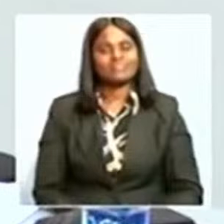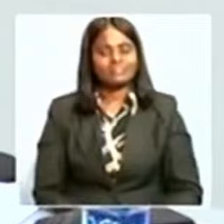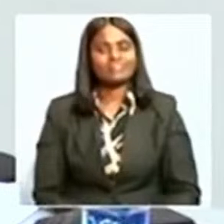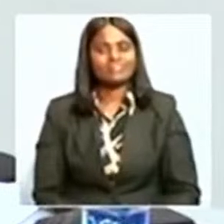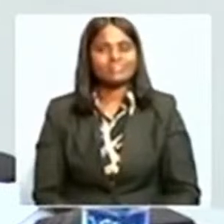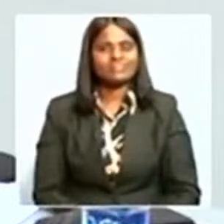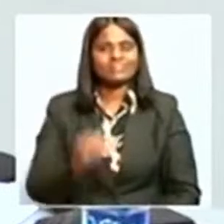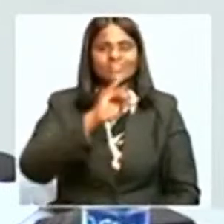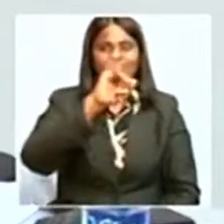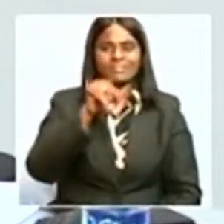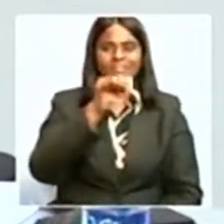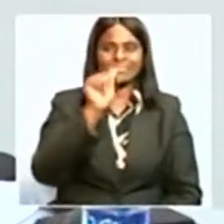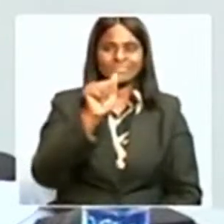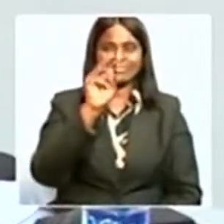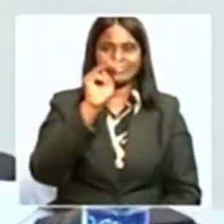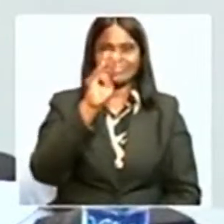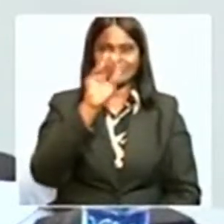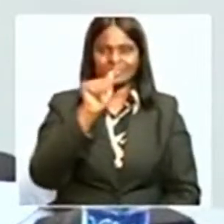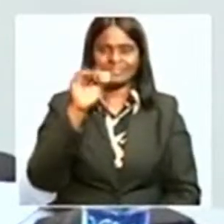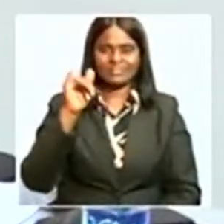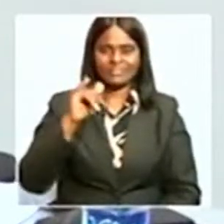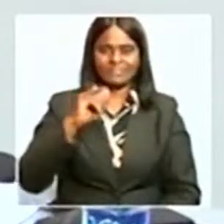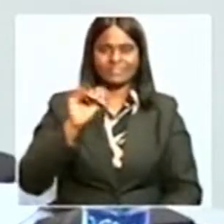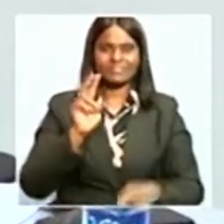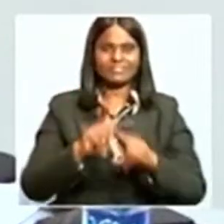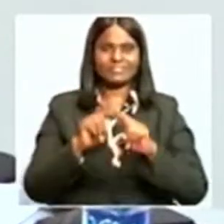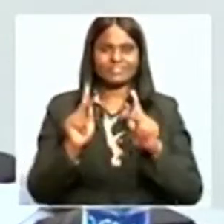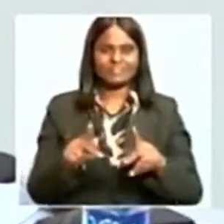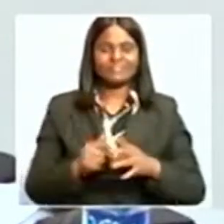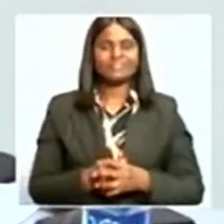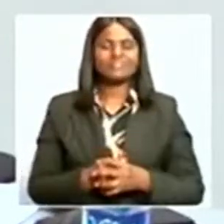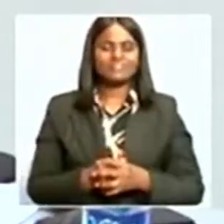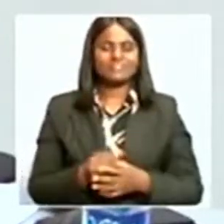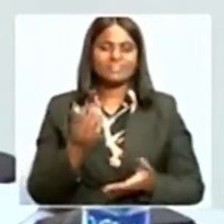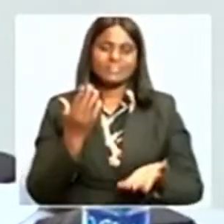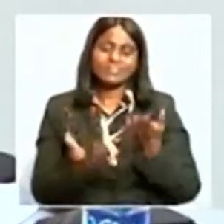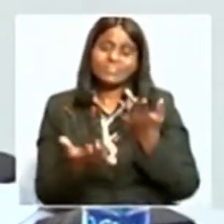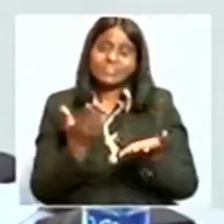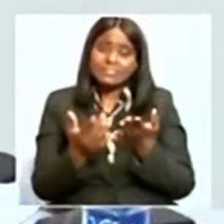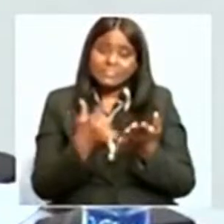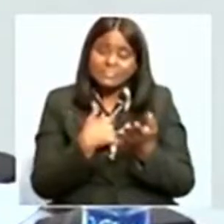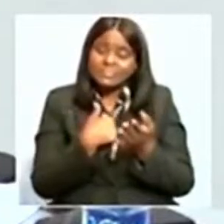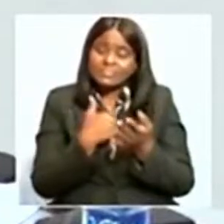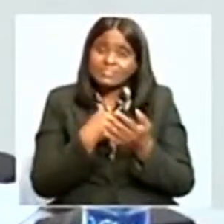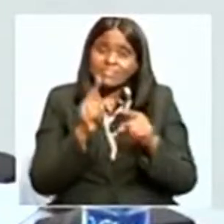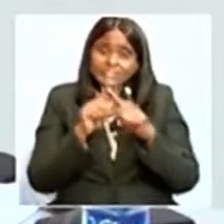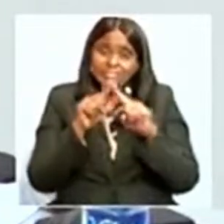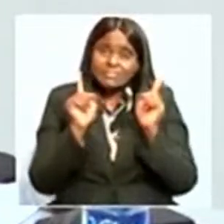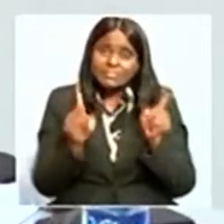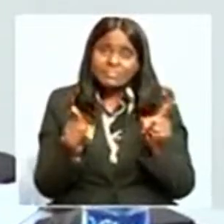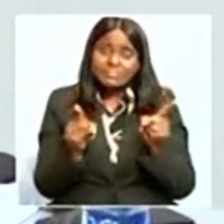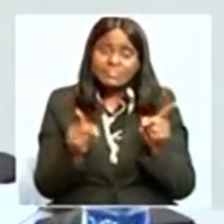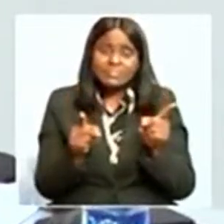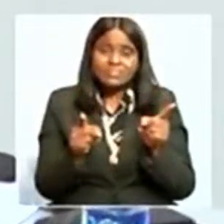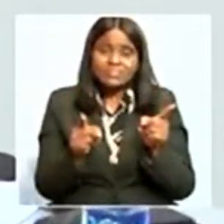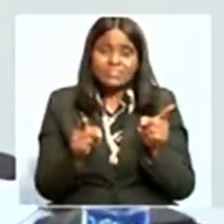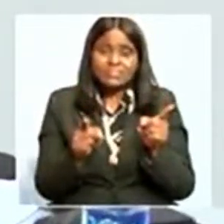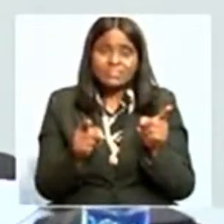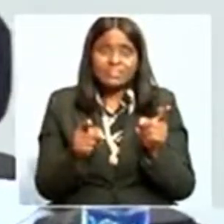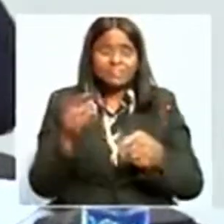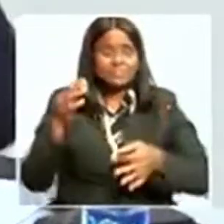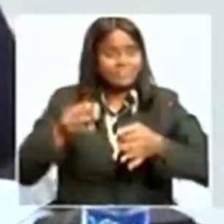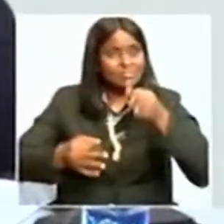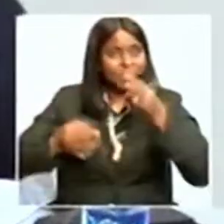Honorable Jumba. Yes, Chair. Maybe I'm at sea because in the